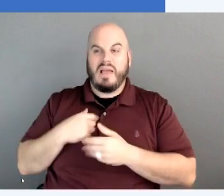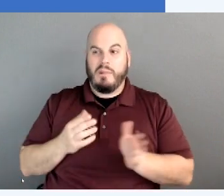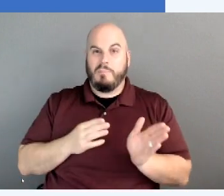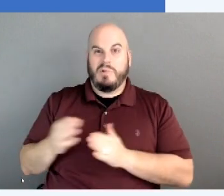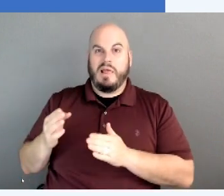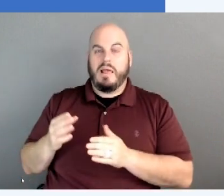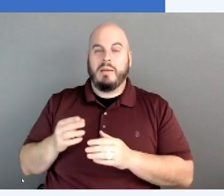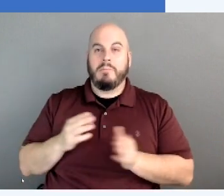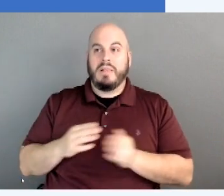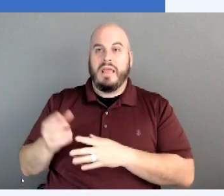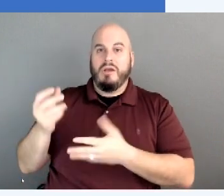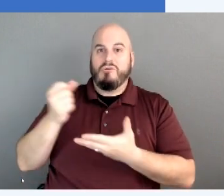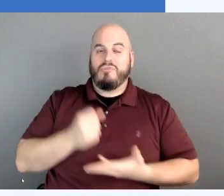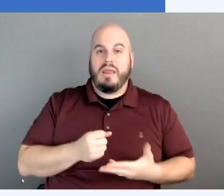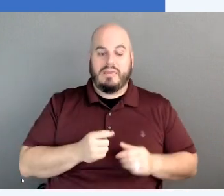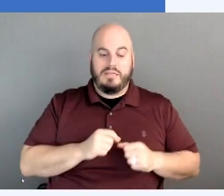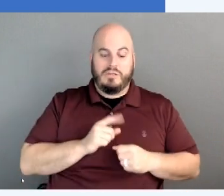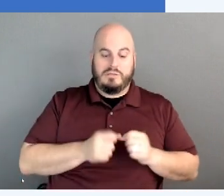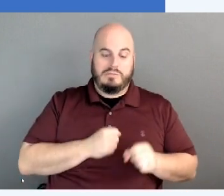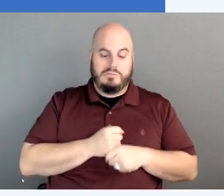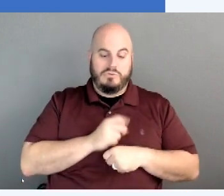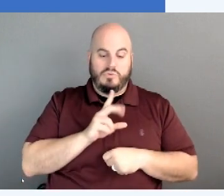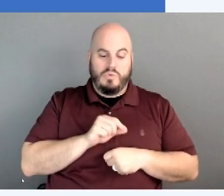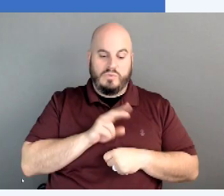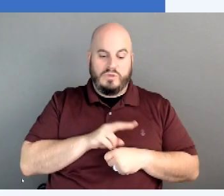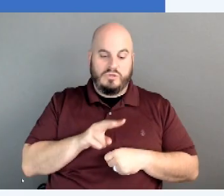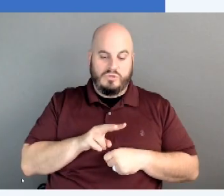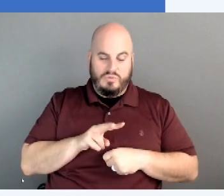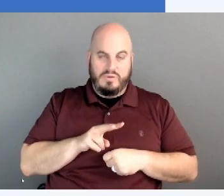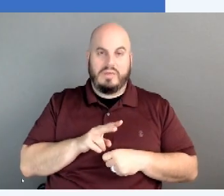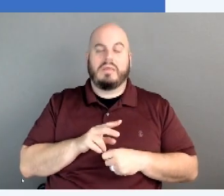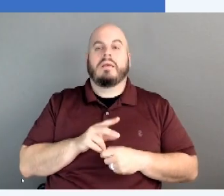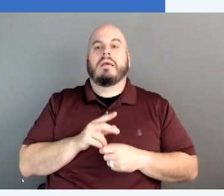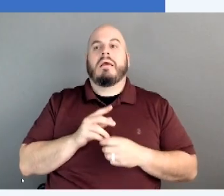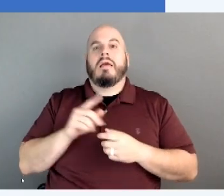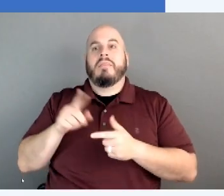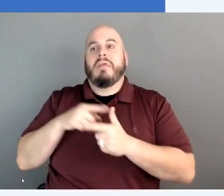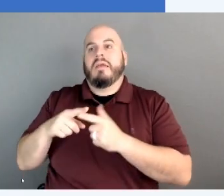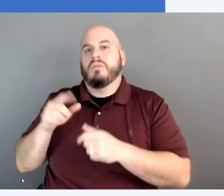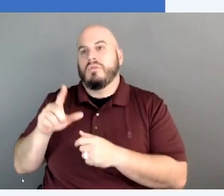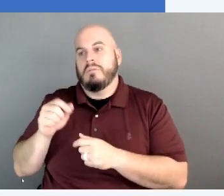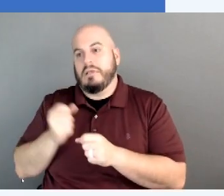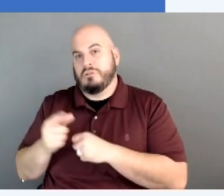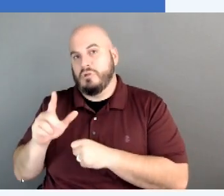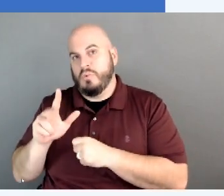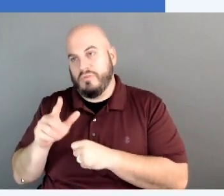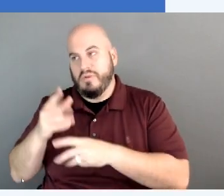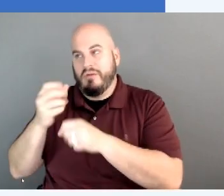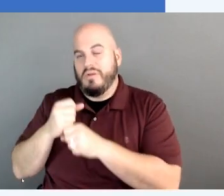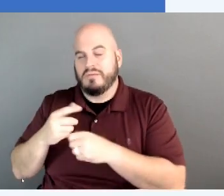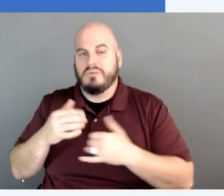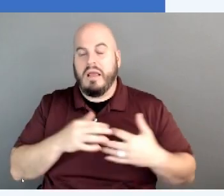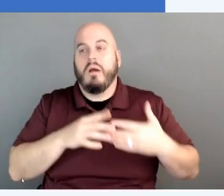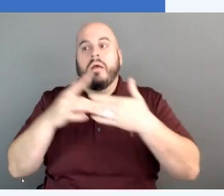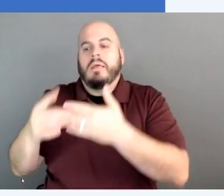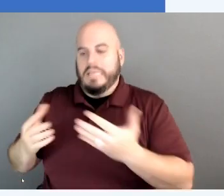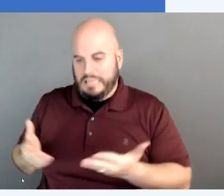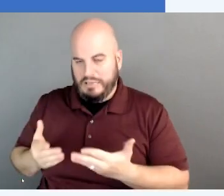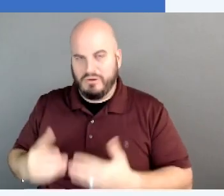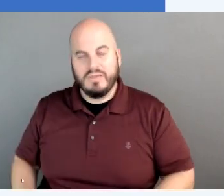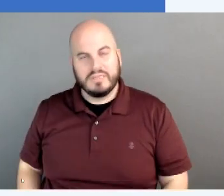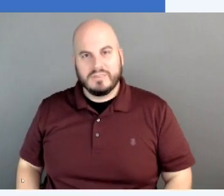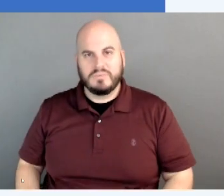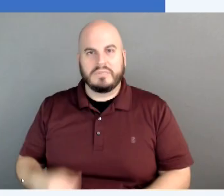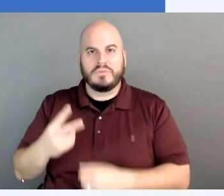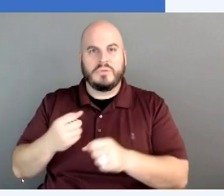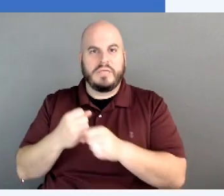grant in 2022. So this has been about 2.5 years coming. So I'm very excited to be able to talk to you guys about this. As Eric mentioned, we had